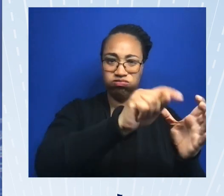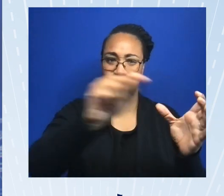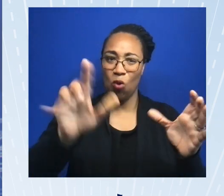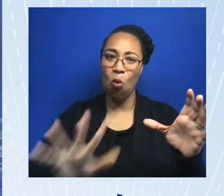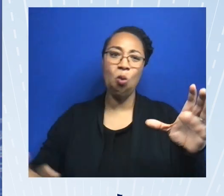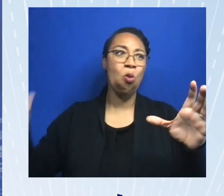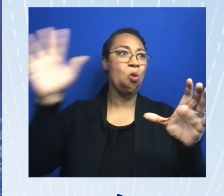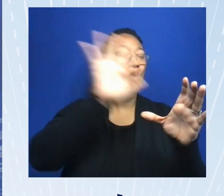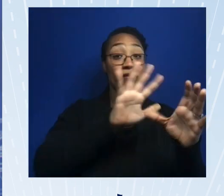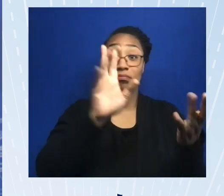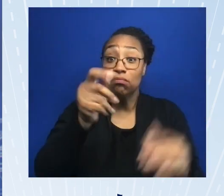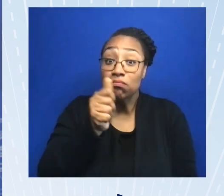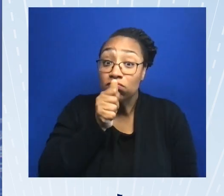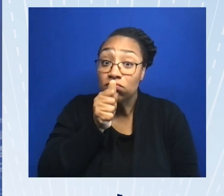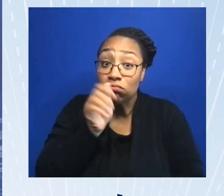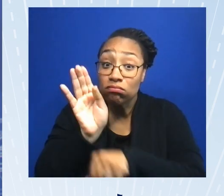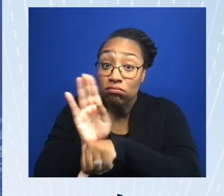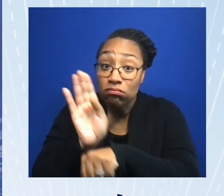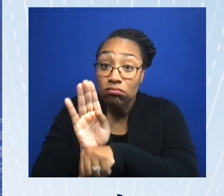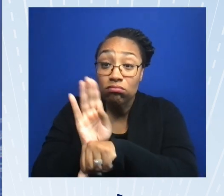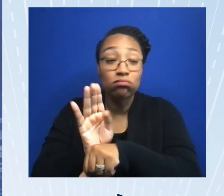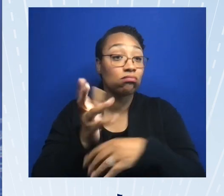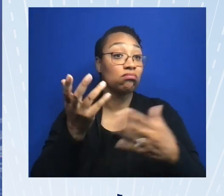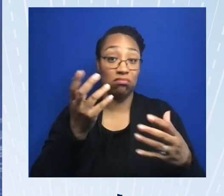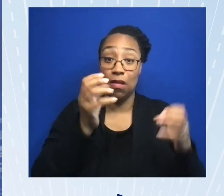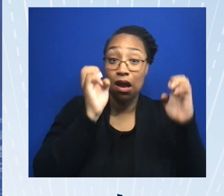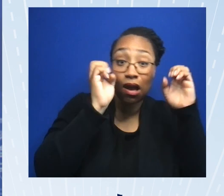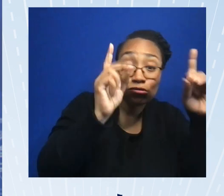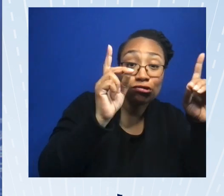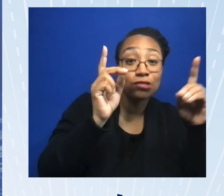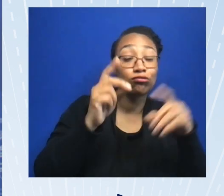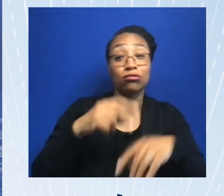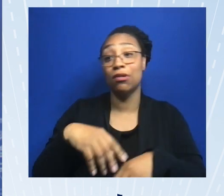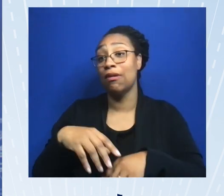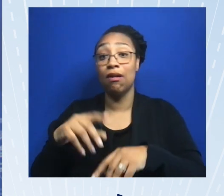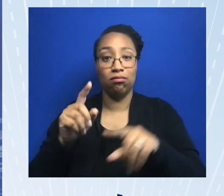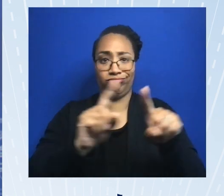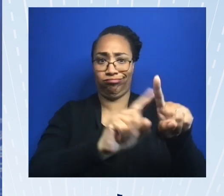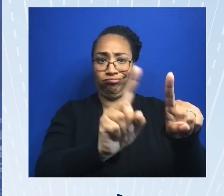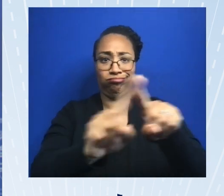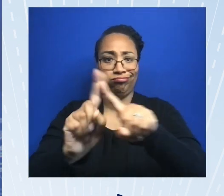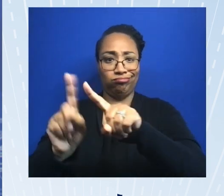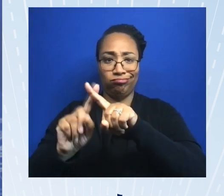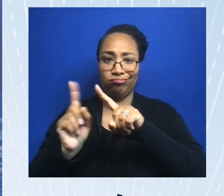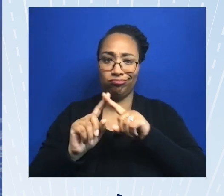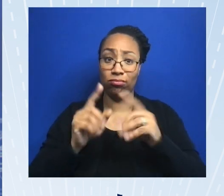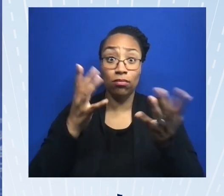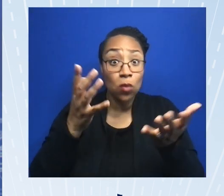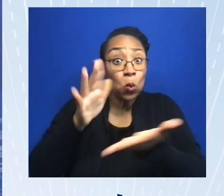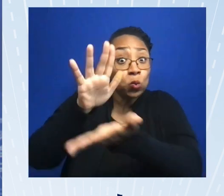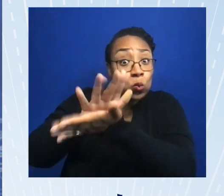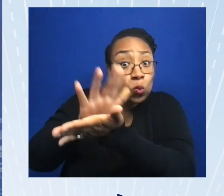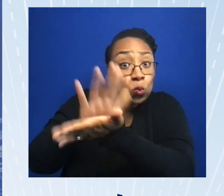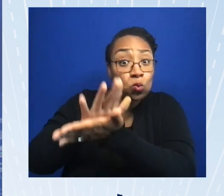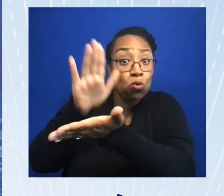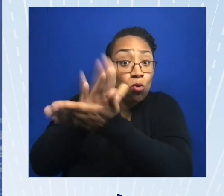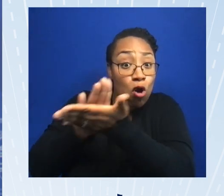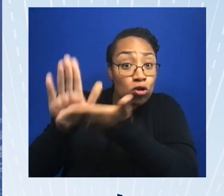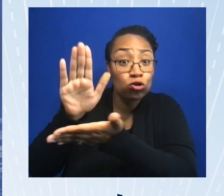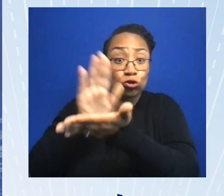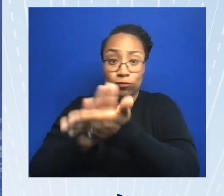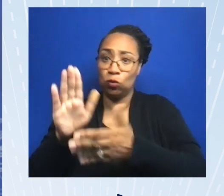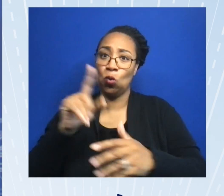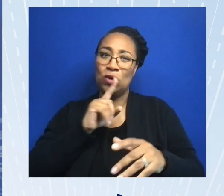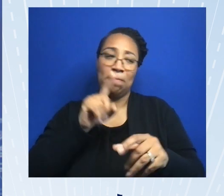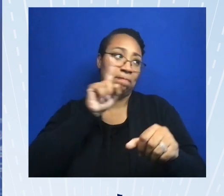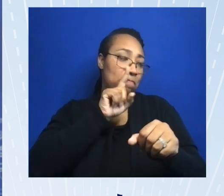education are announcing new commitments to counter anti-Semitism. We encourage organizations across America to join